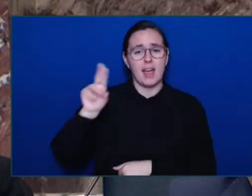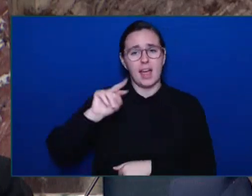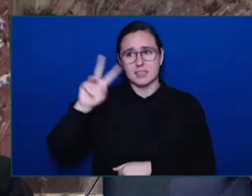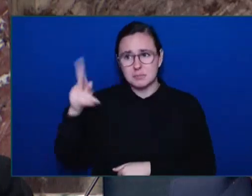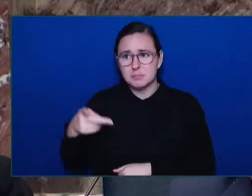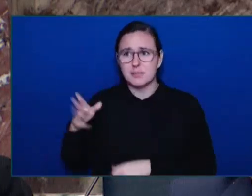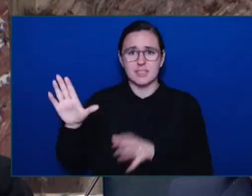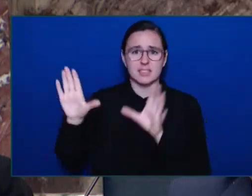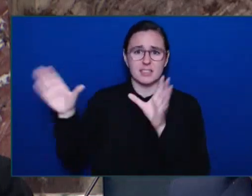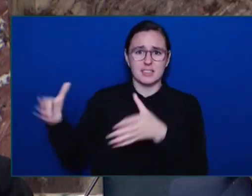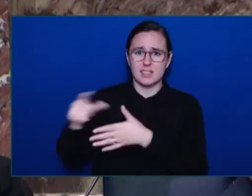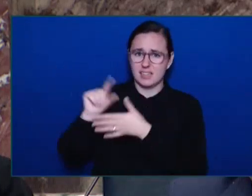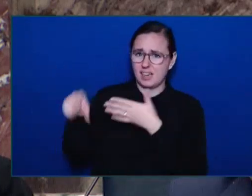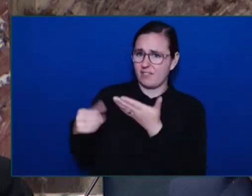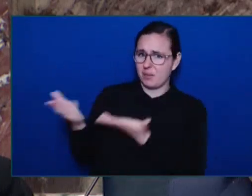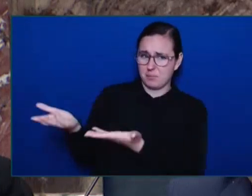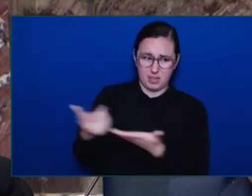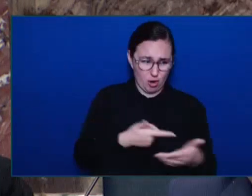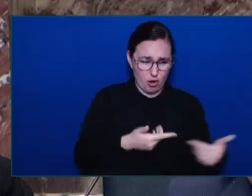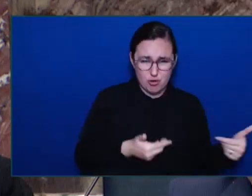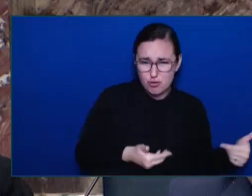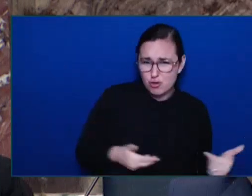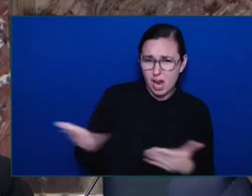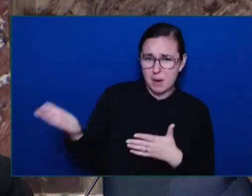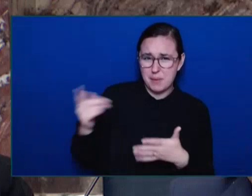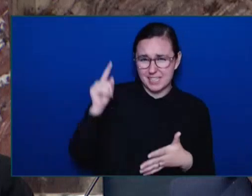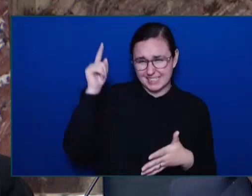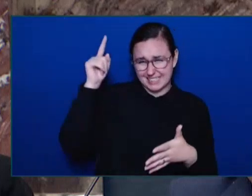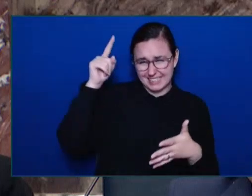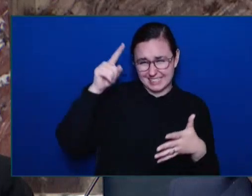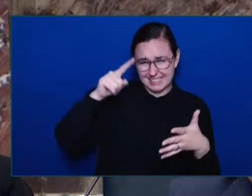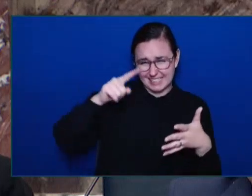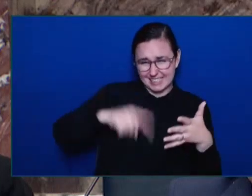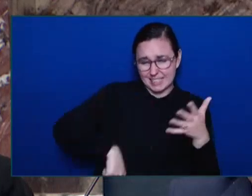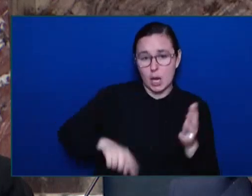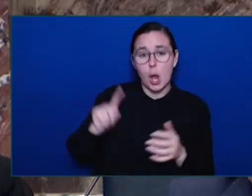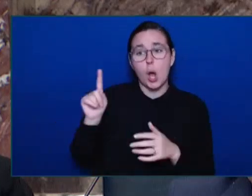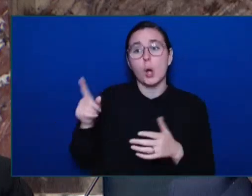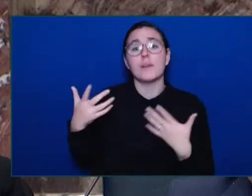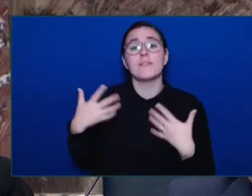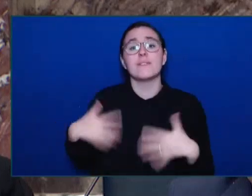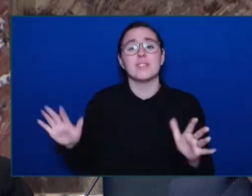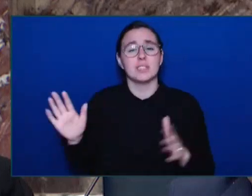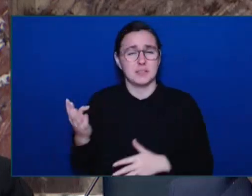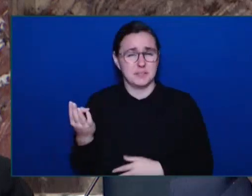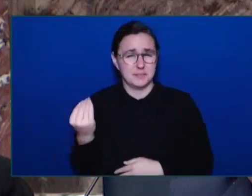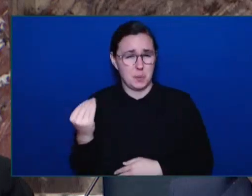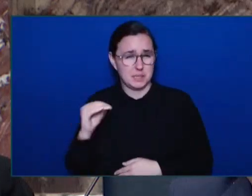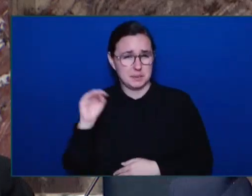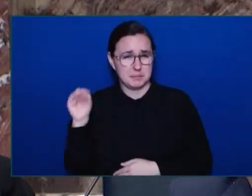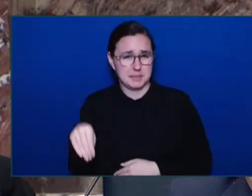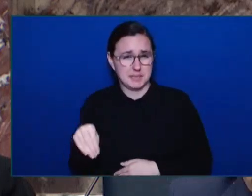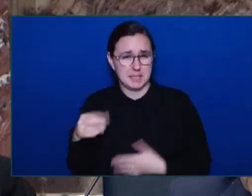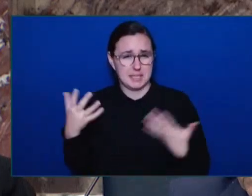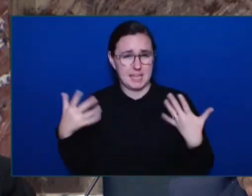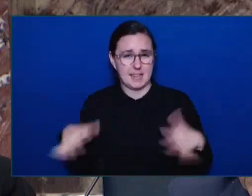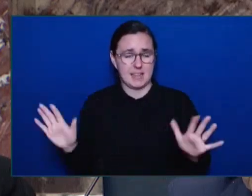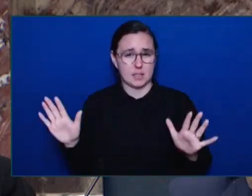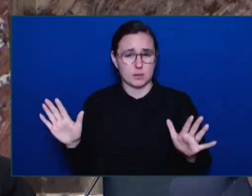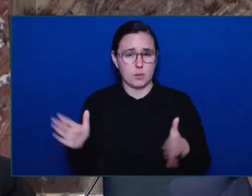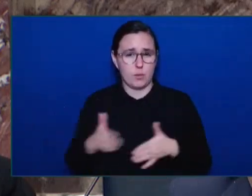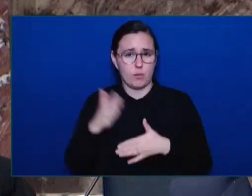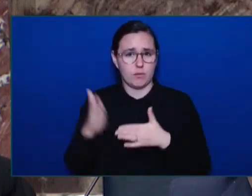the recommendations, knowing that the catastrophic consequences this inaction has on our